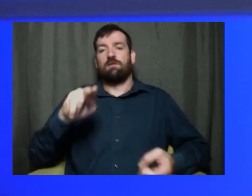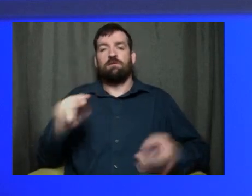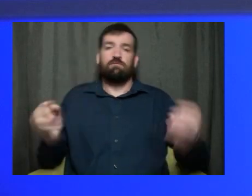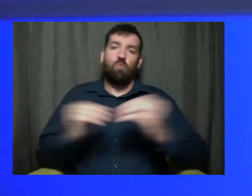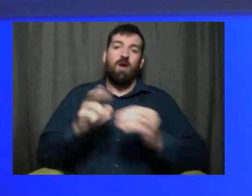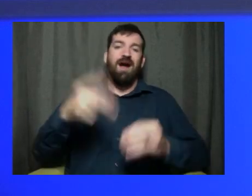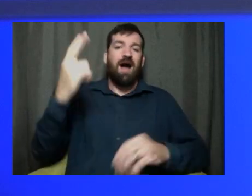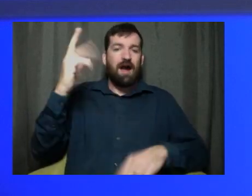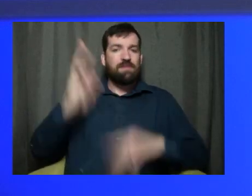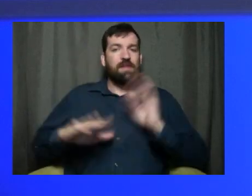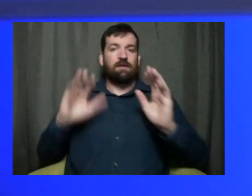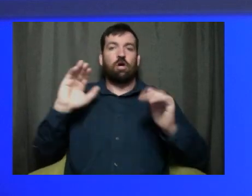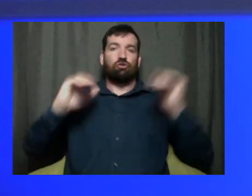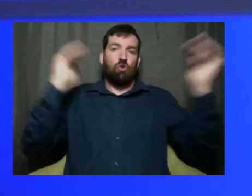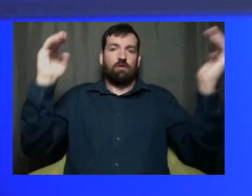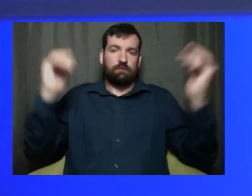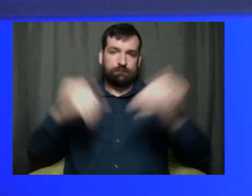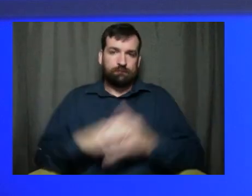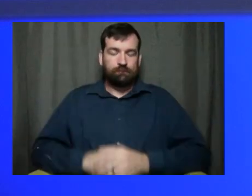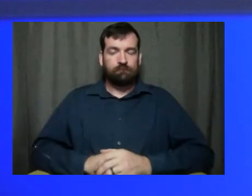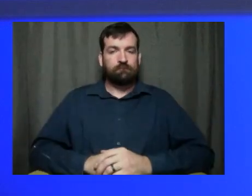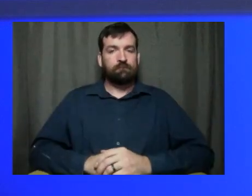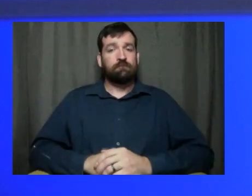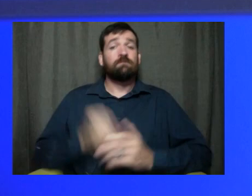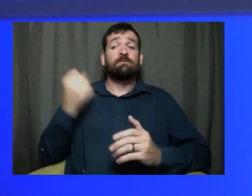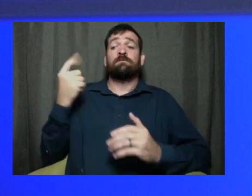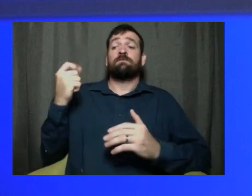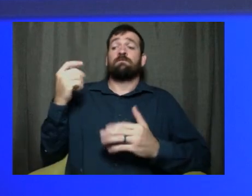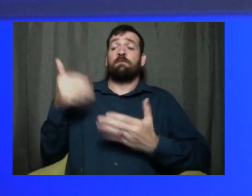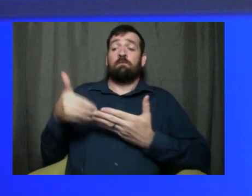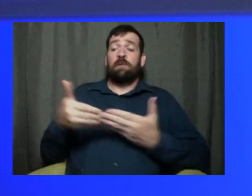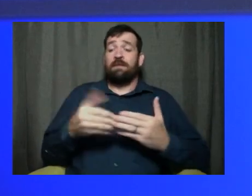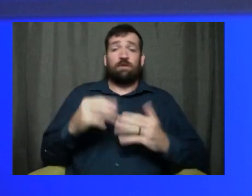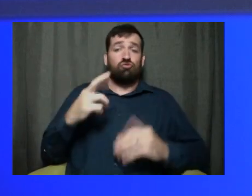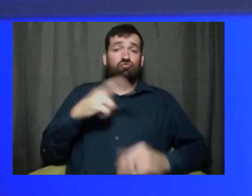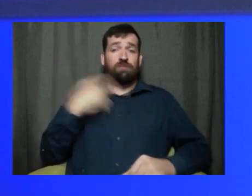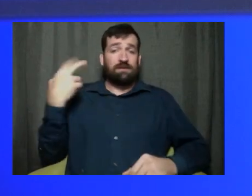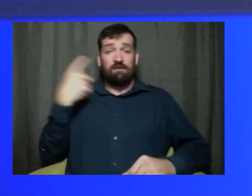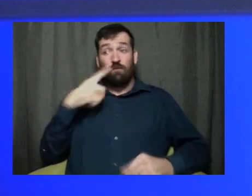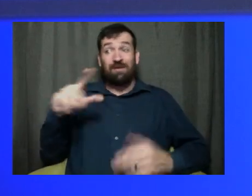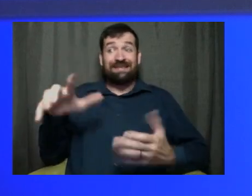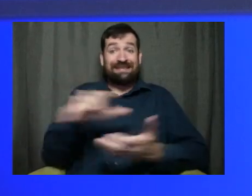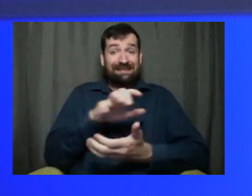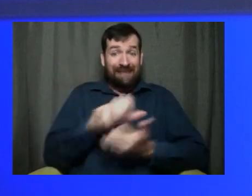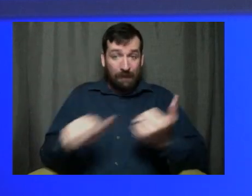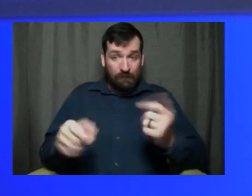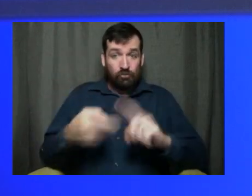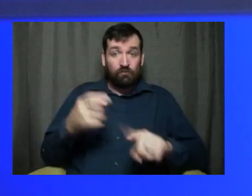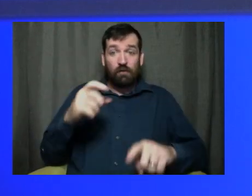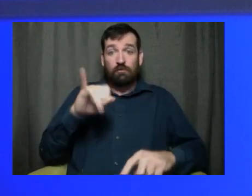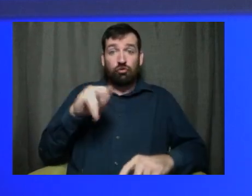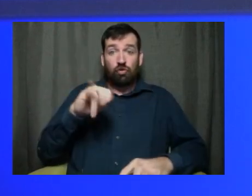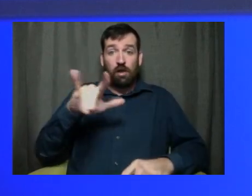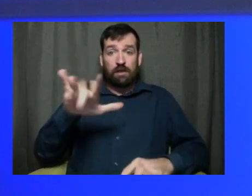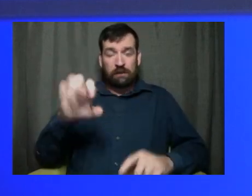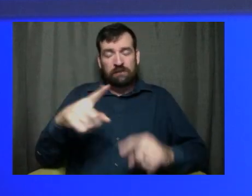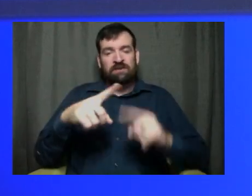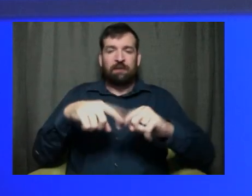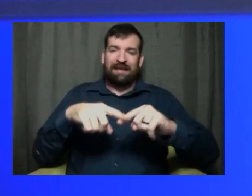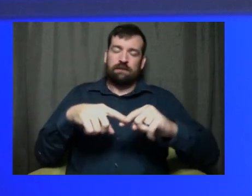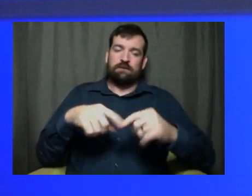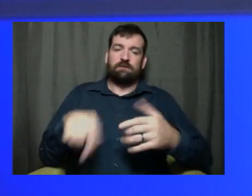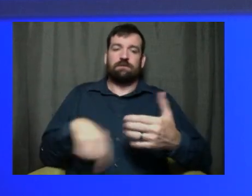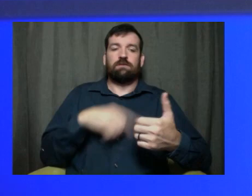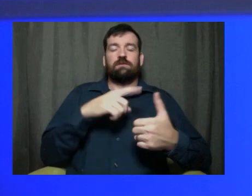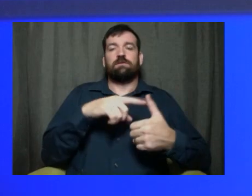adult level. A baby's risk for having damage from the jaundice depends on a lot of factors, such as